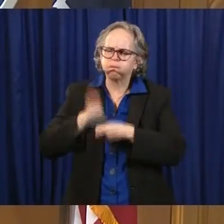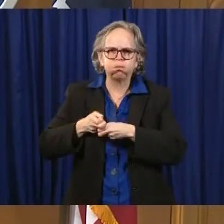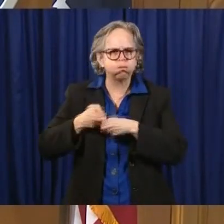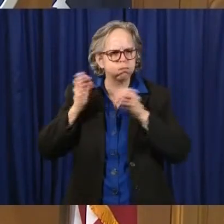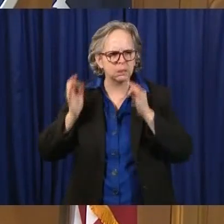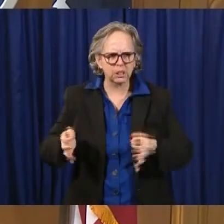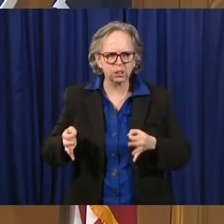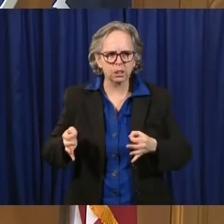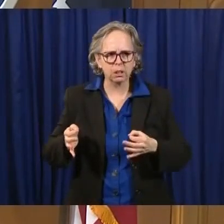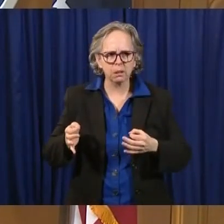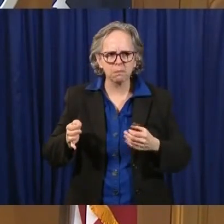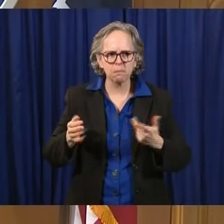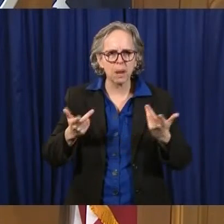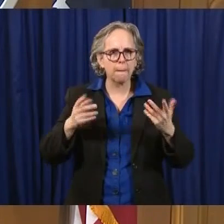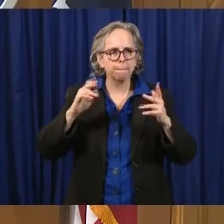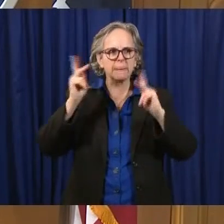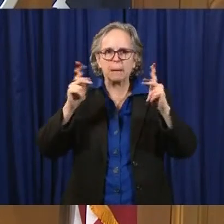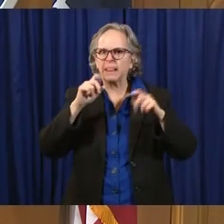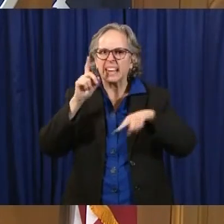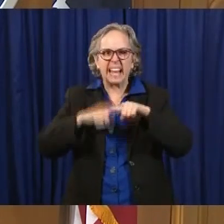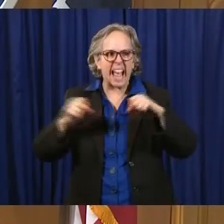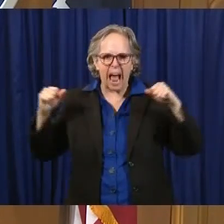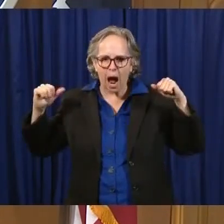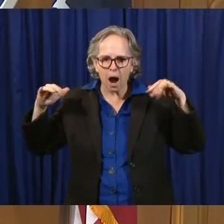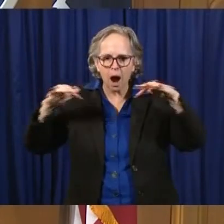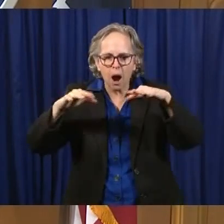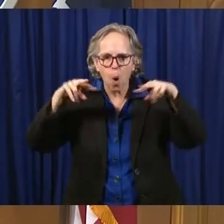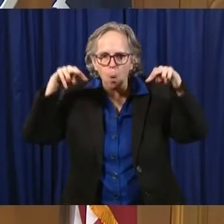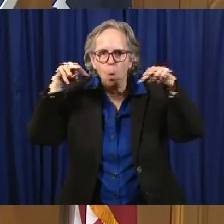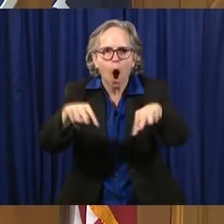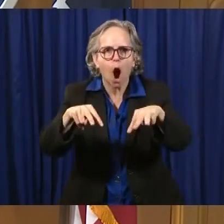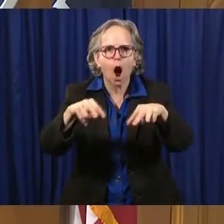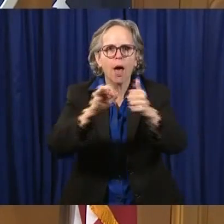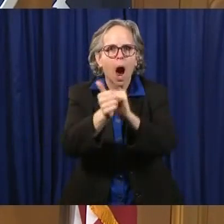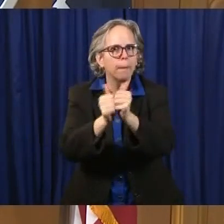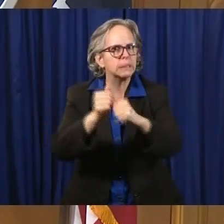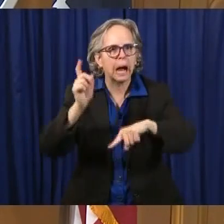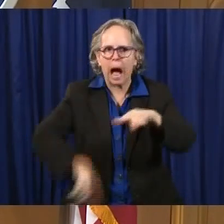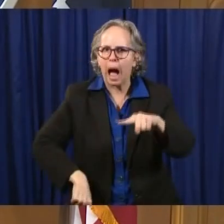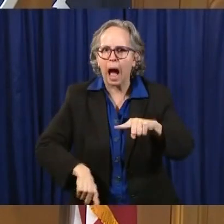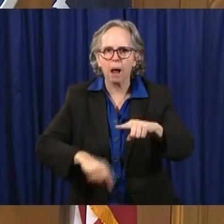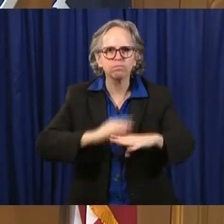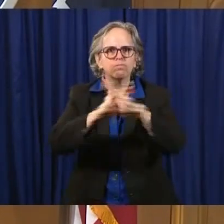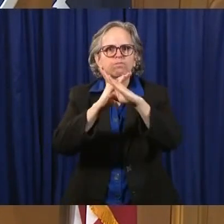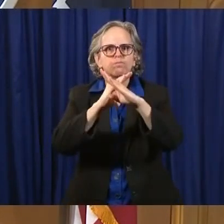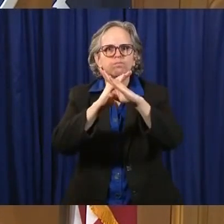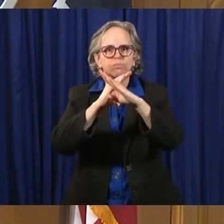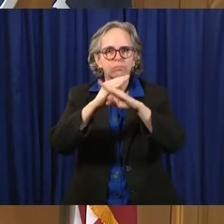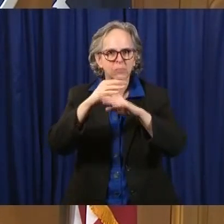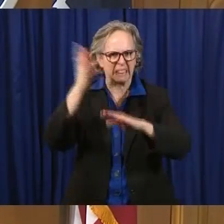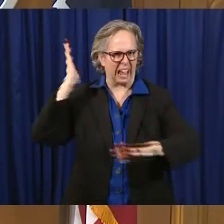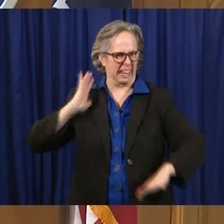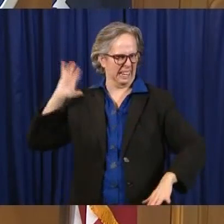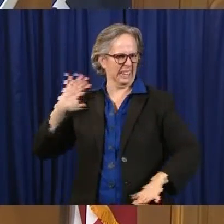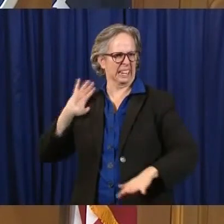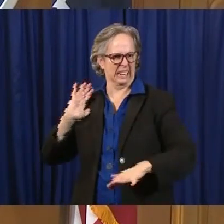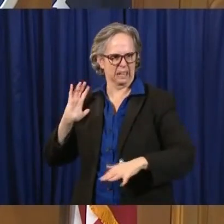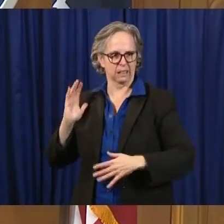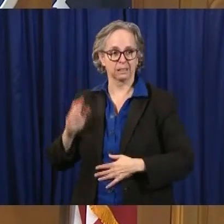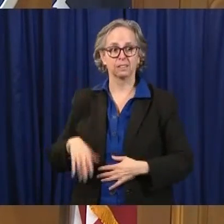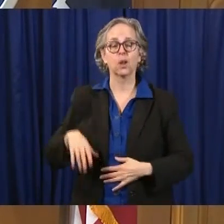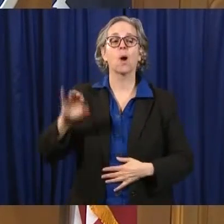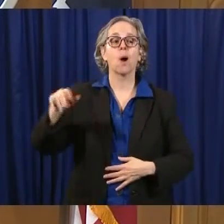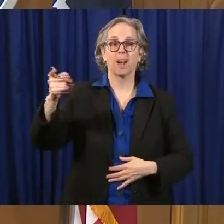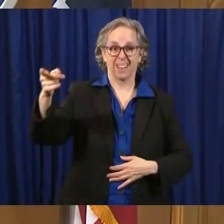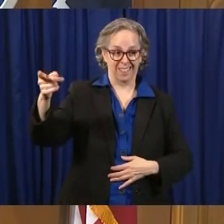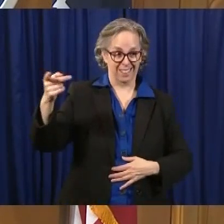a very, very difficult decision. The mayor's going to talk about anything he wants to today, but